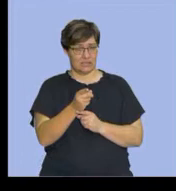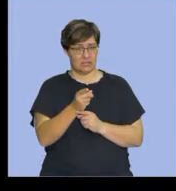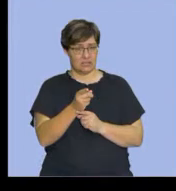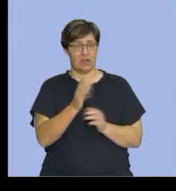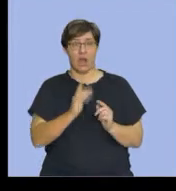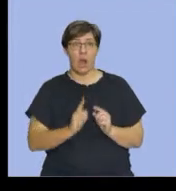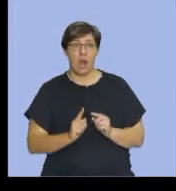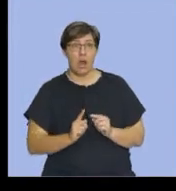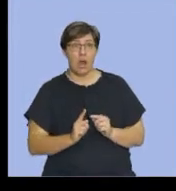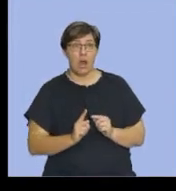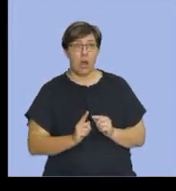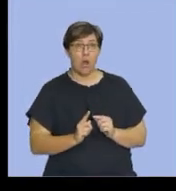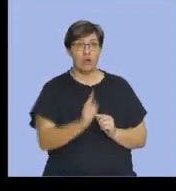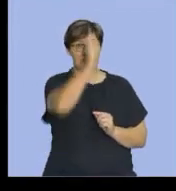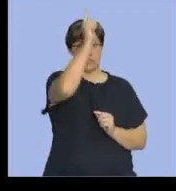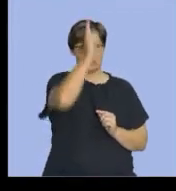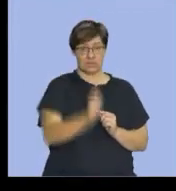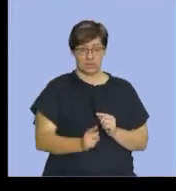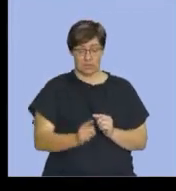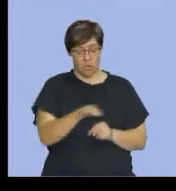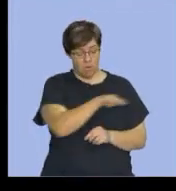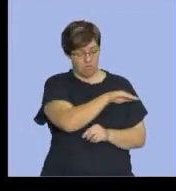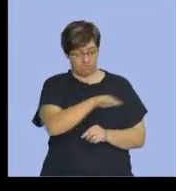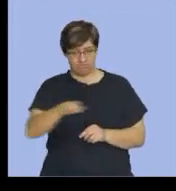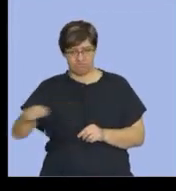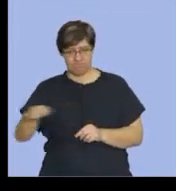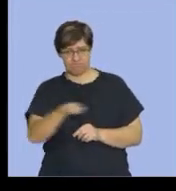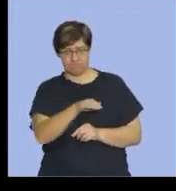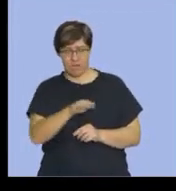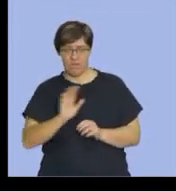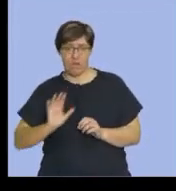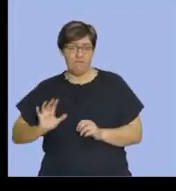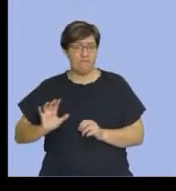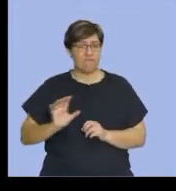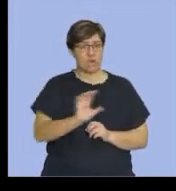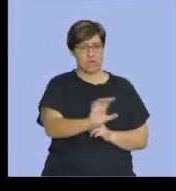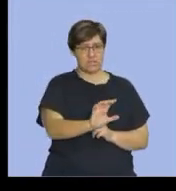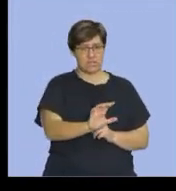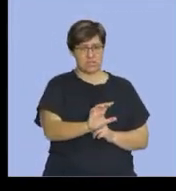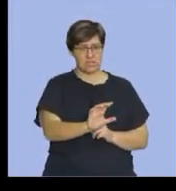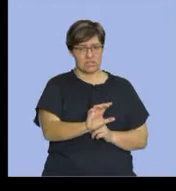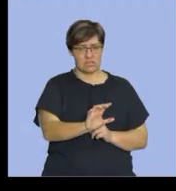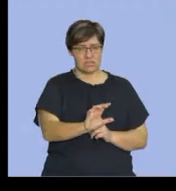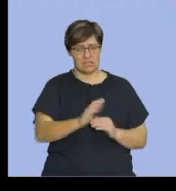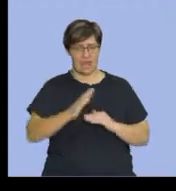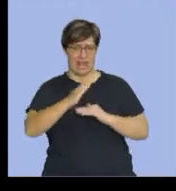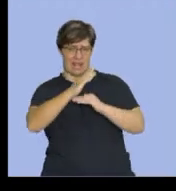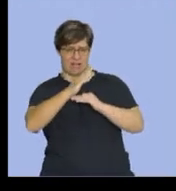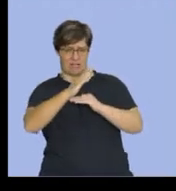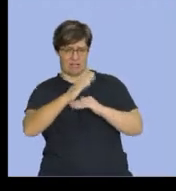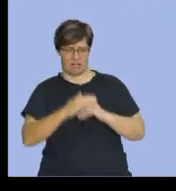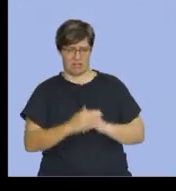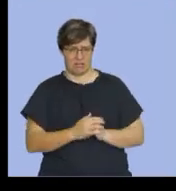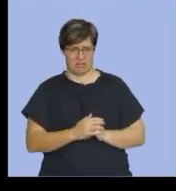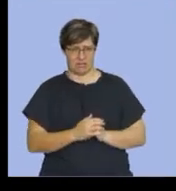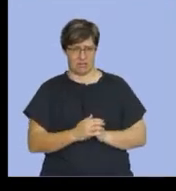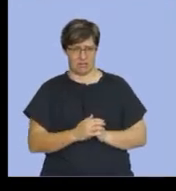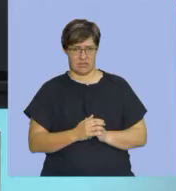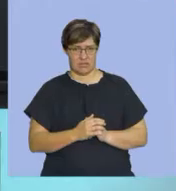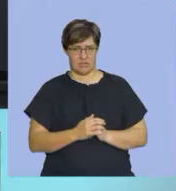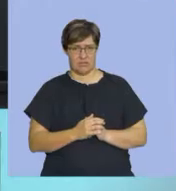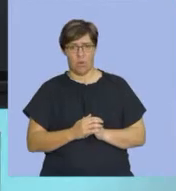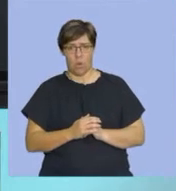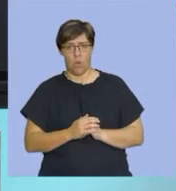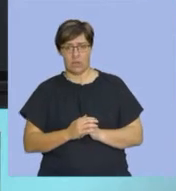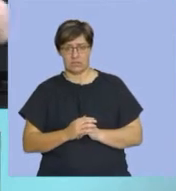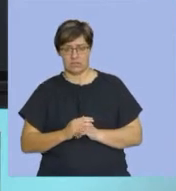or vertically when the force we're applying to it is at an angle? Okay, so we don't always just